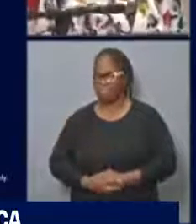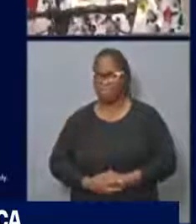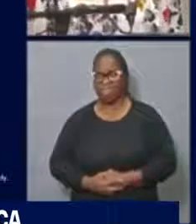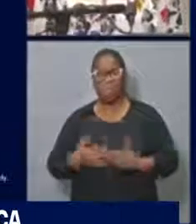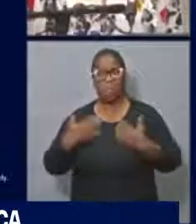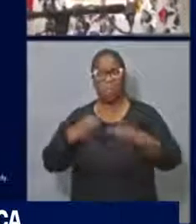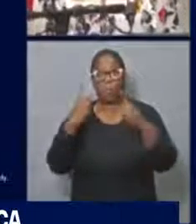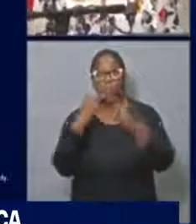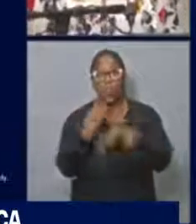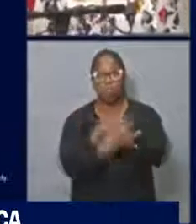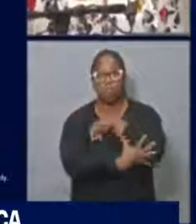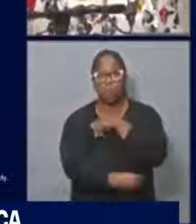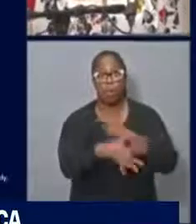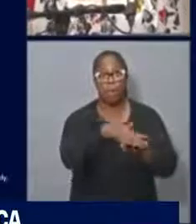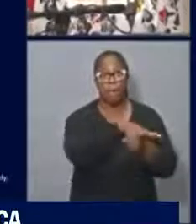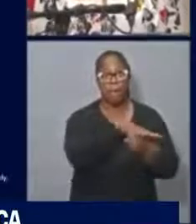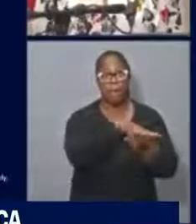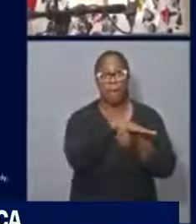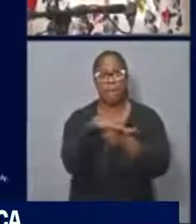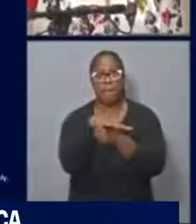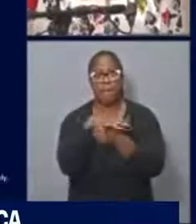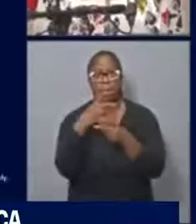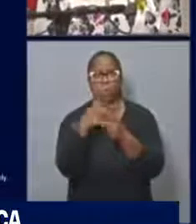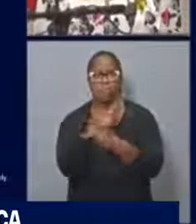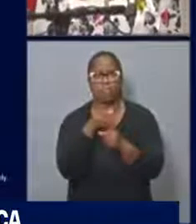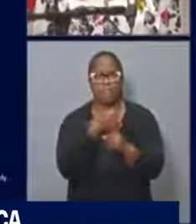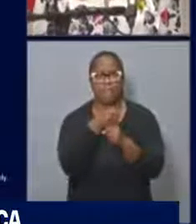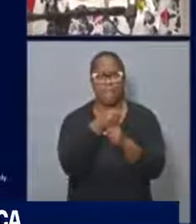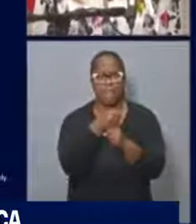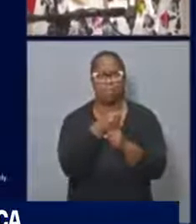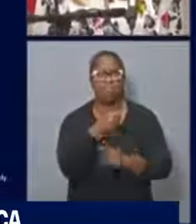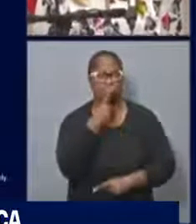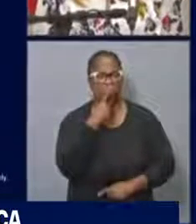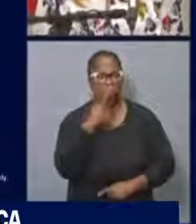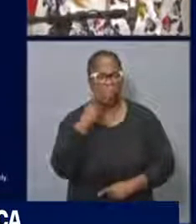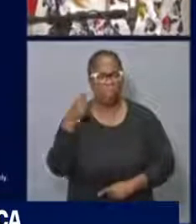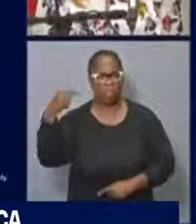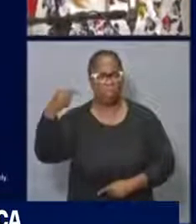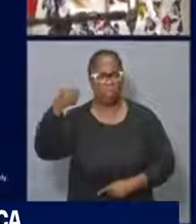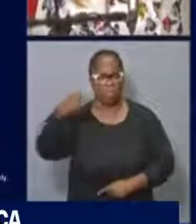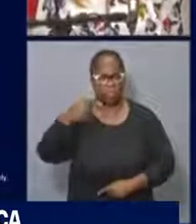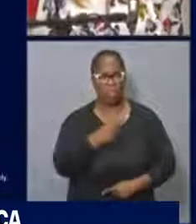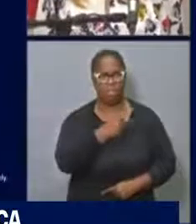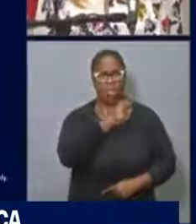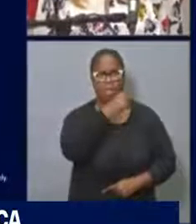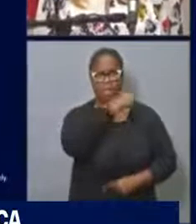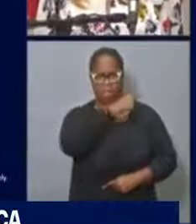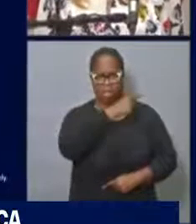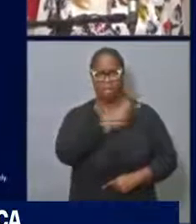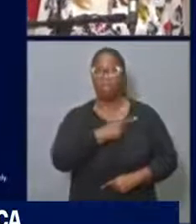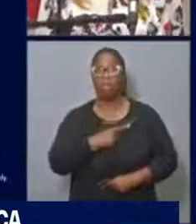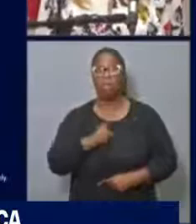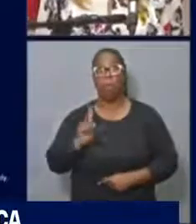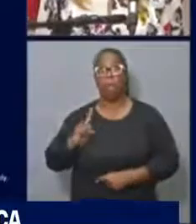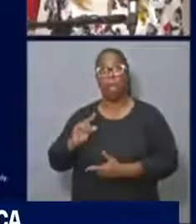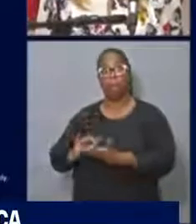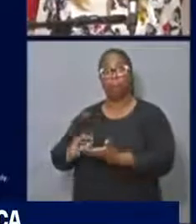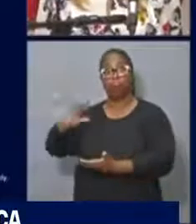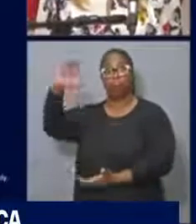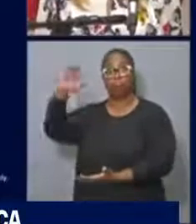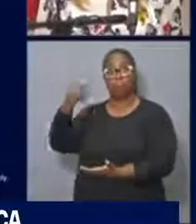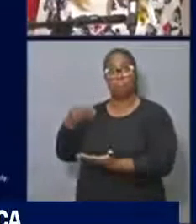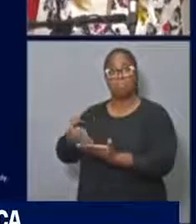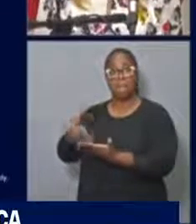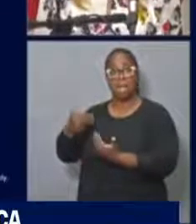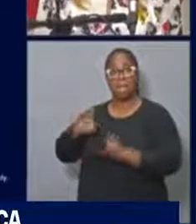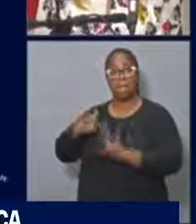poorest areas are the most impacted, as shown by the red line, and those areas with the least incidence of poverty are shown in the light blue